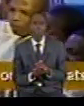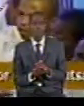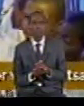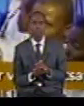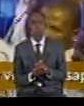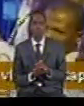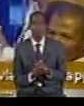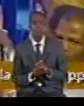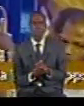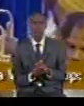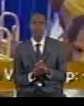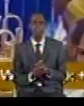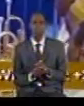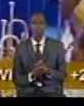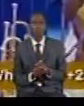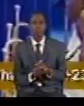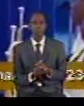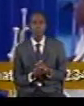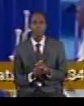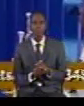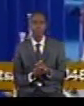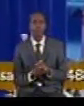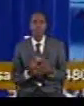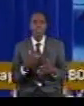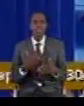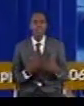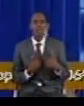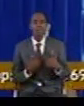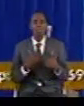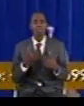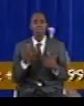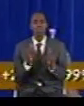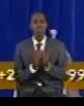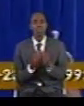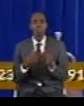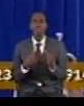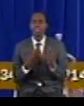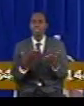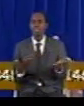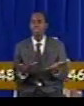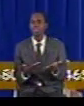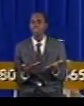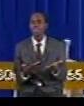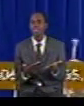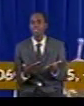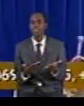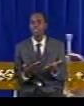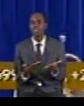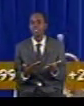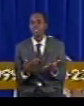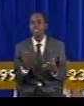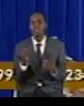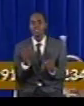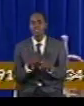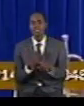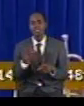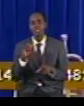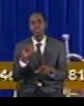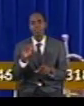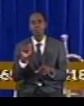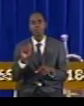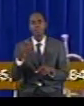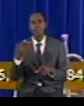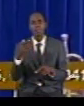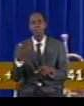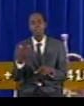practitioner. I have with me here Sister Kellyam Madrid, 16 years old,